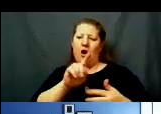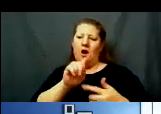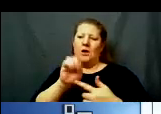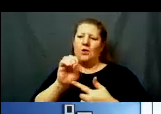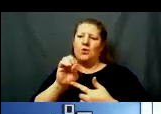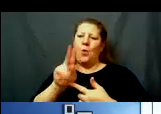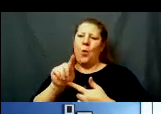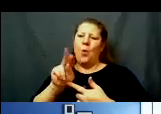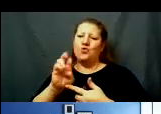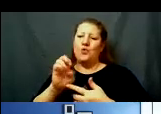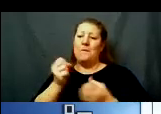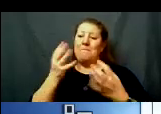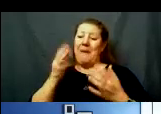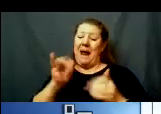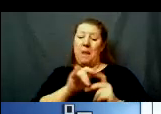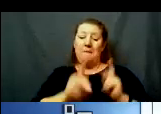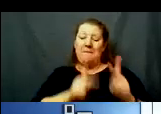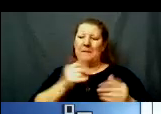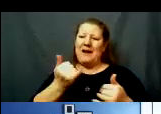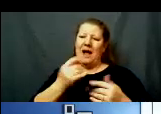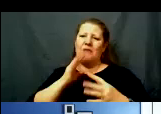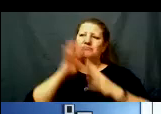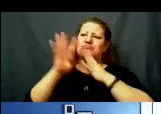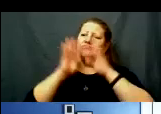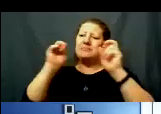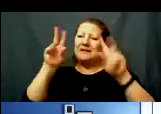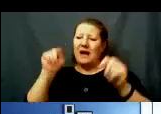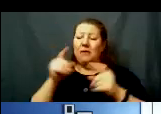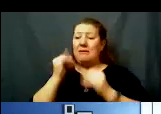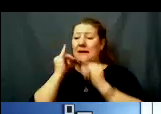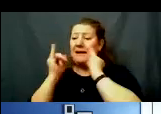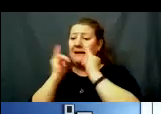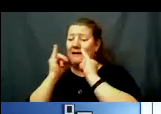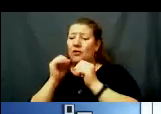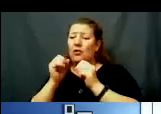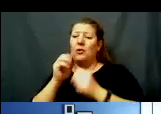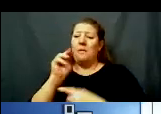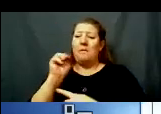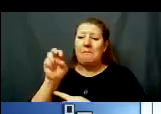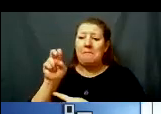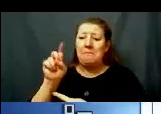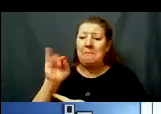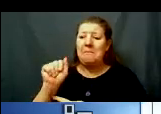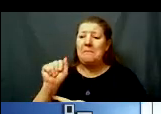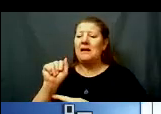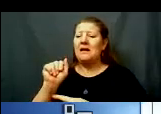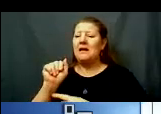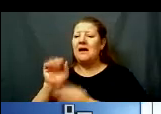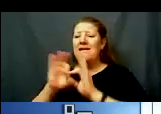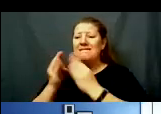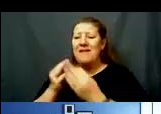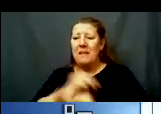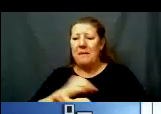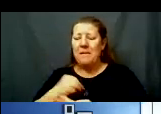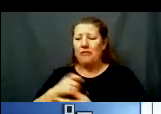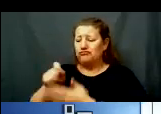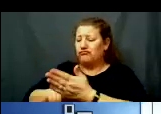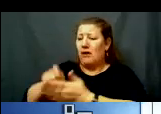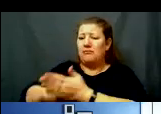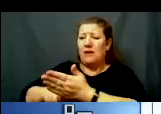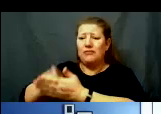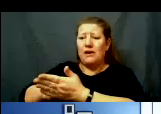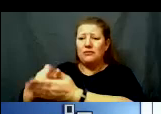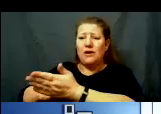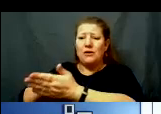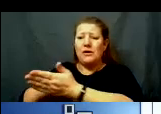speaking out in interviews with media, with family members and supporters, and even writing articles and essays